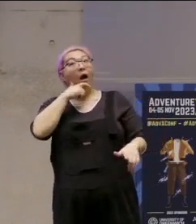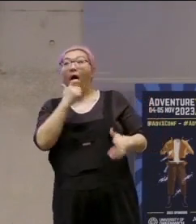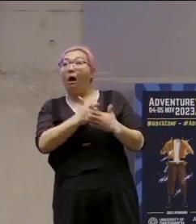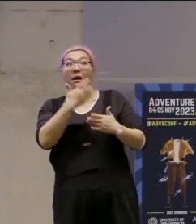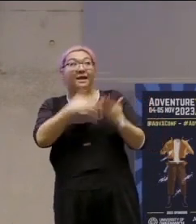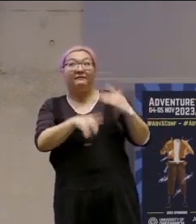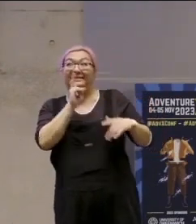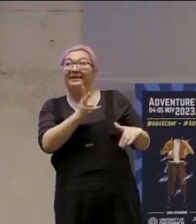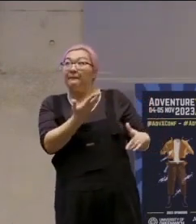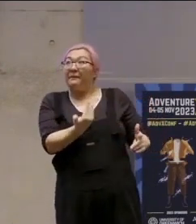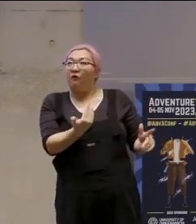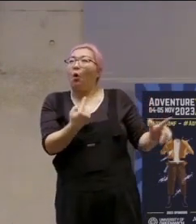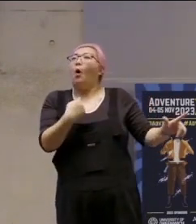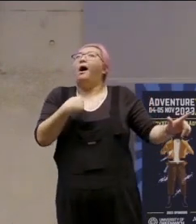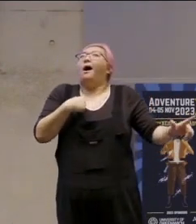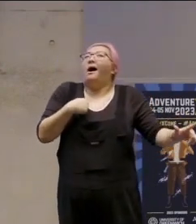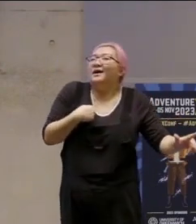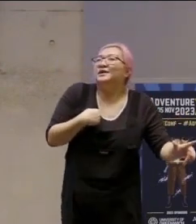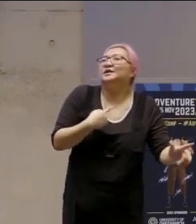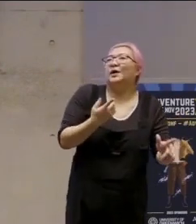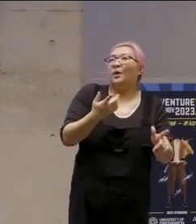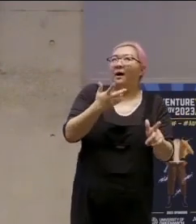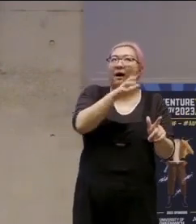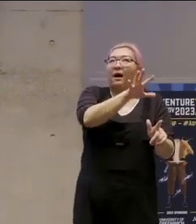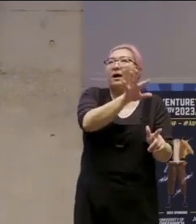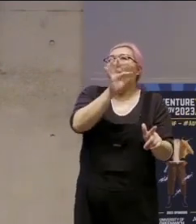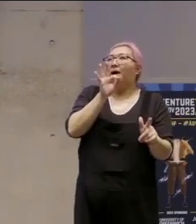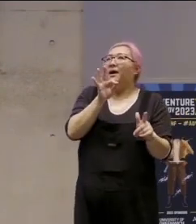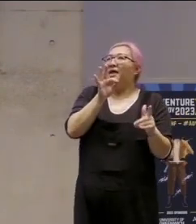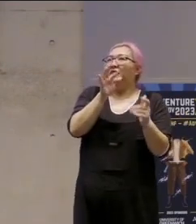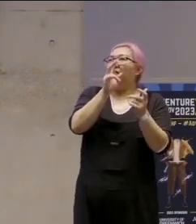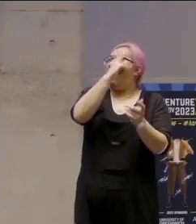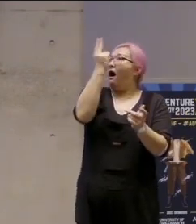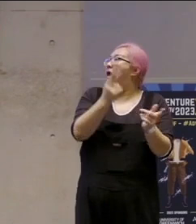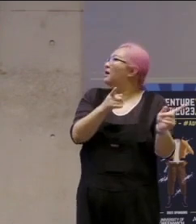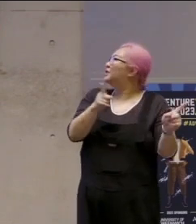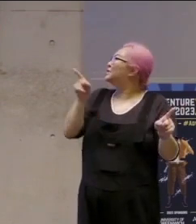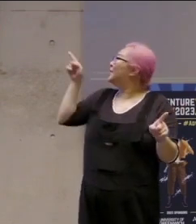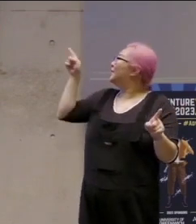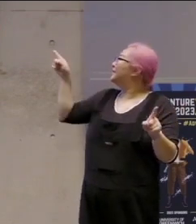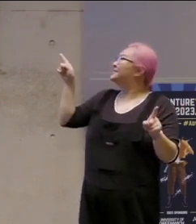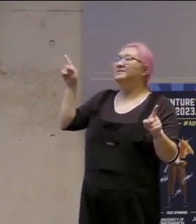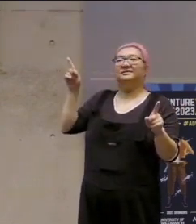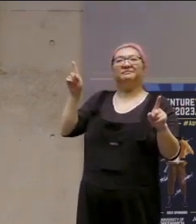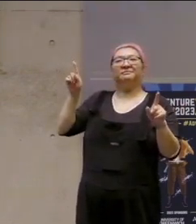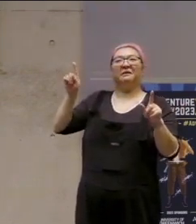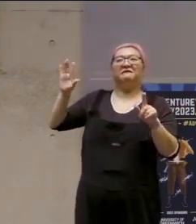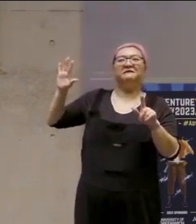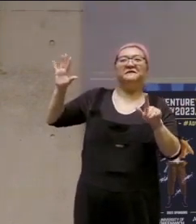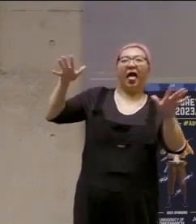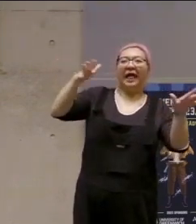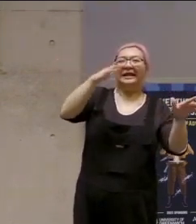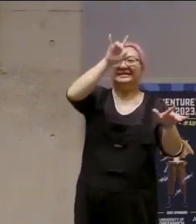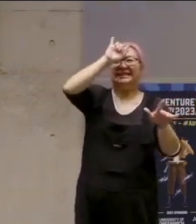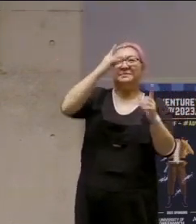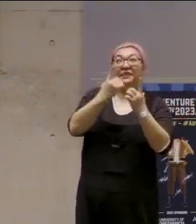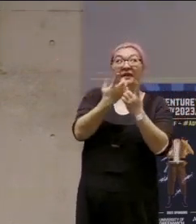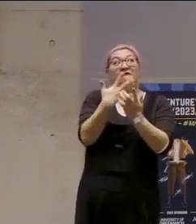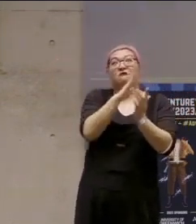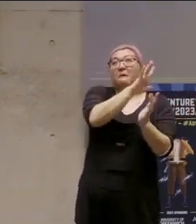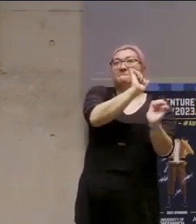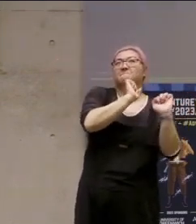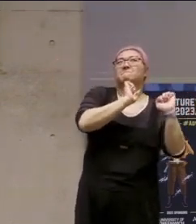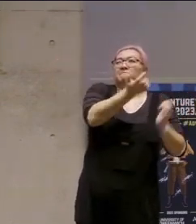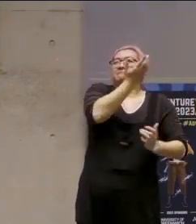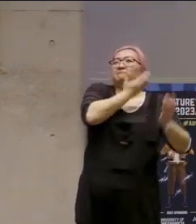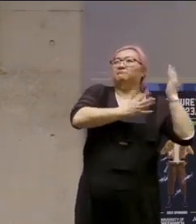concept art made of were hyenas and like this firefly demon thing called a Des. And so you can see some of the pixel art here of how